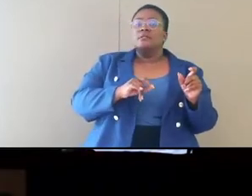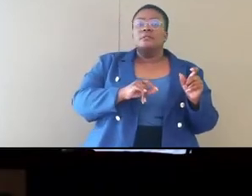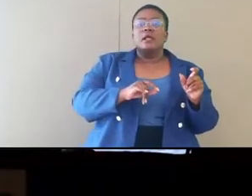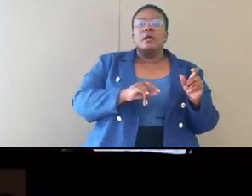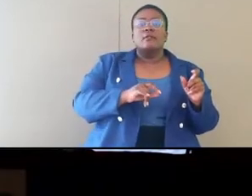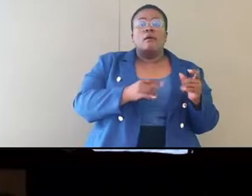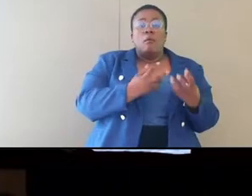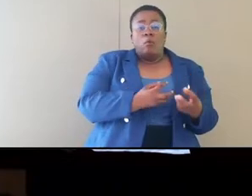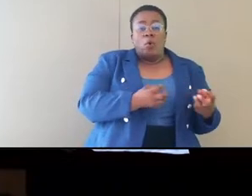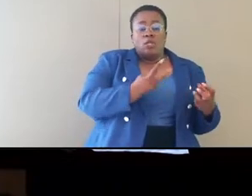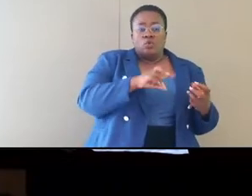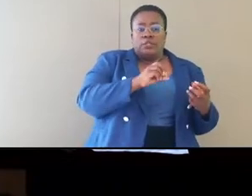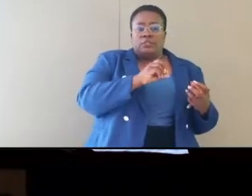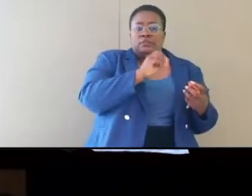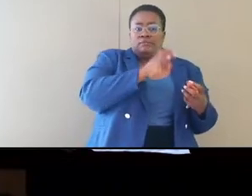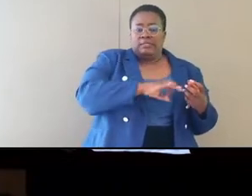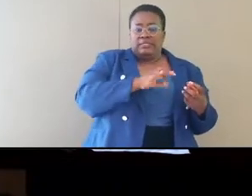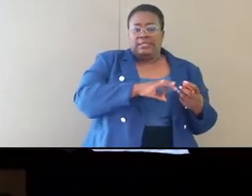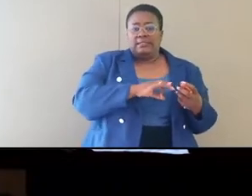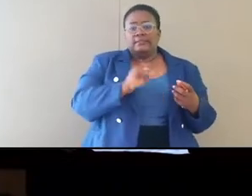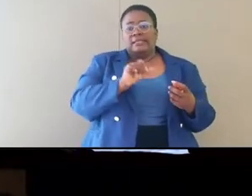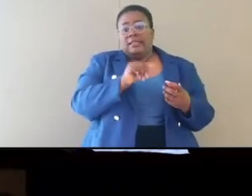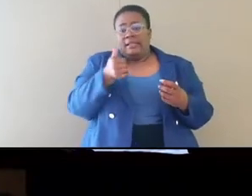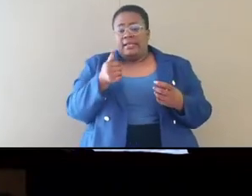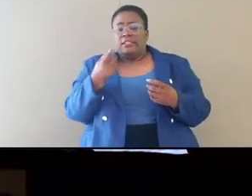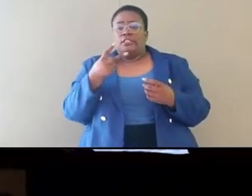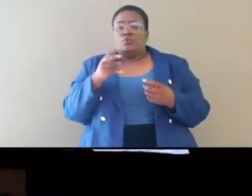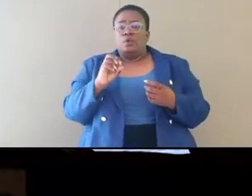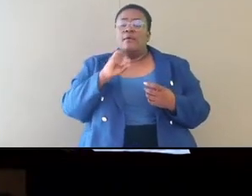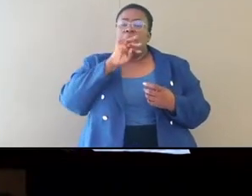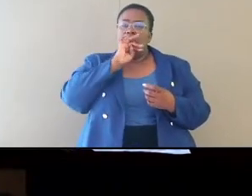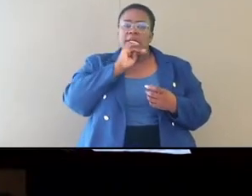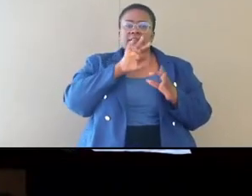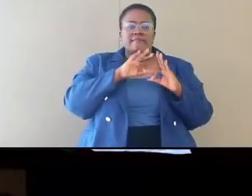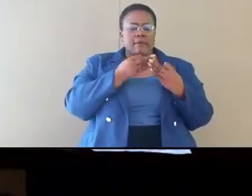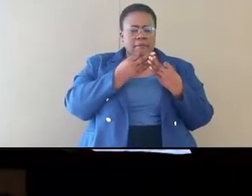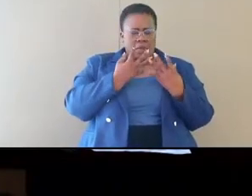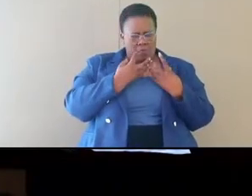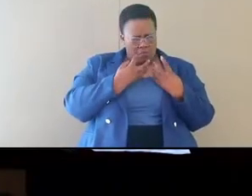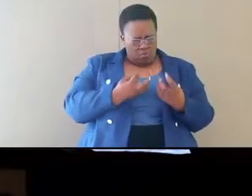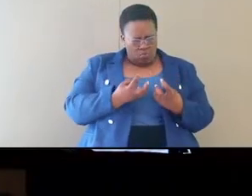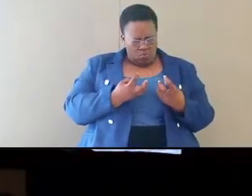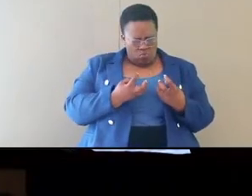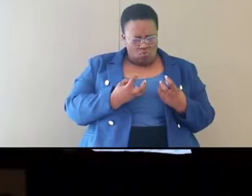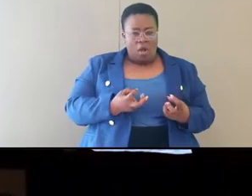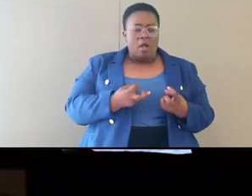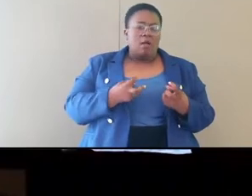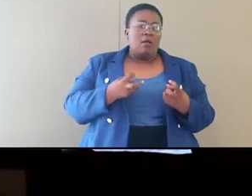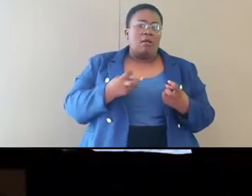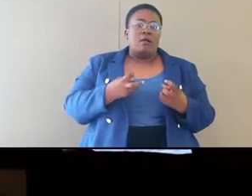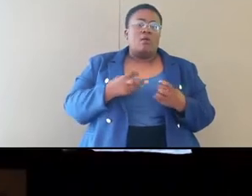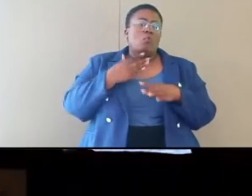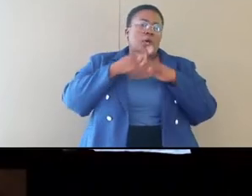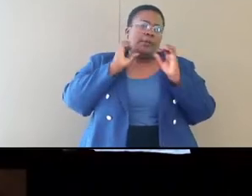population and the next poorest 20%. So these are very poor households, if you think of that income distribution, very poor.